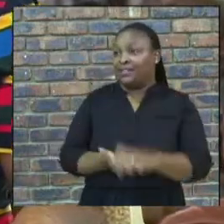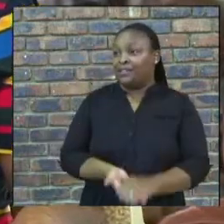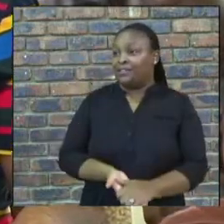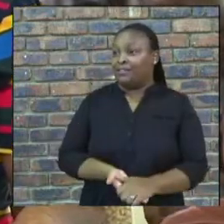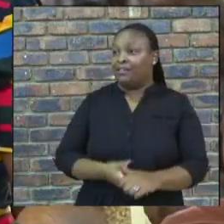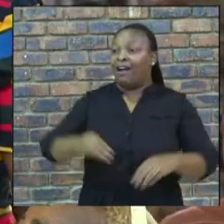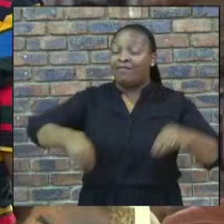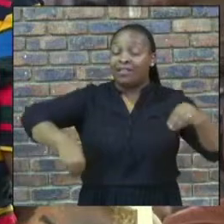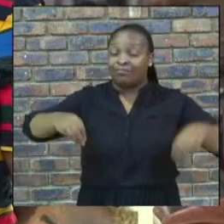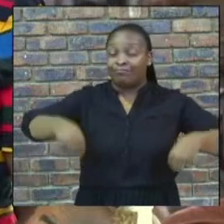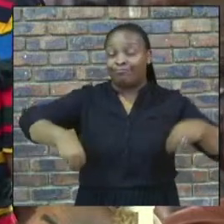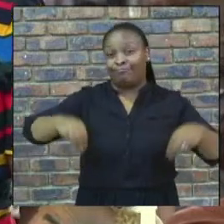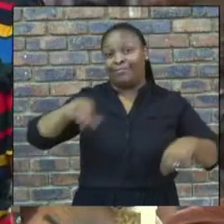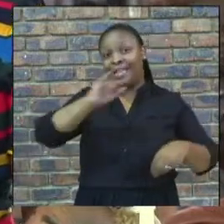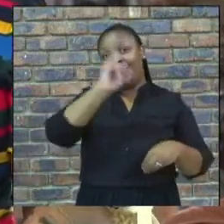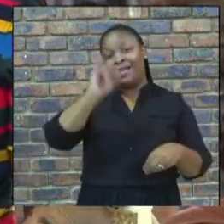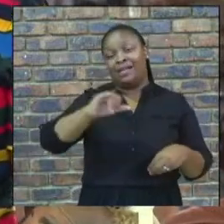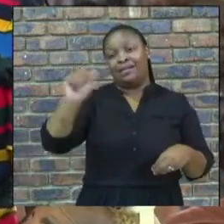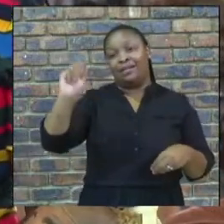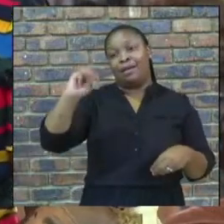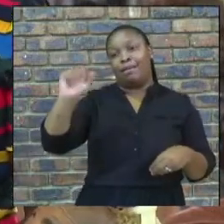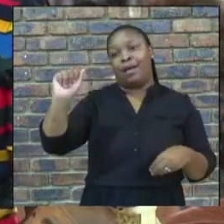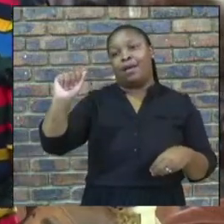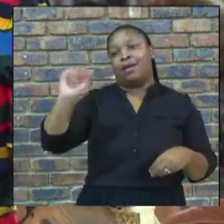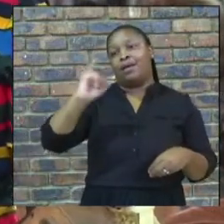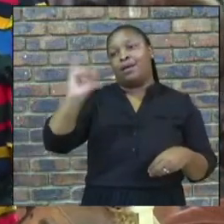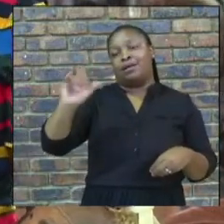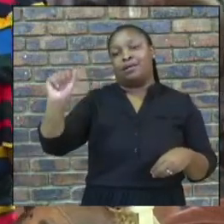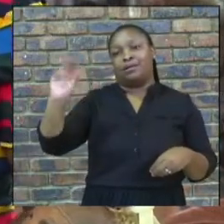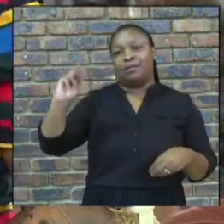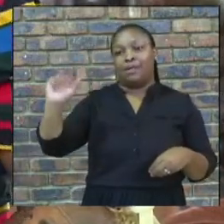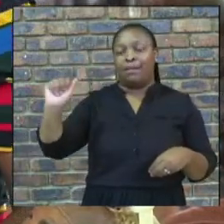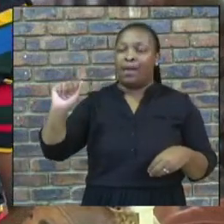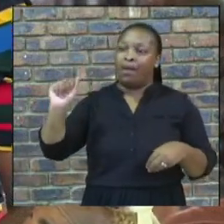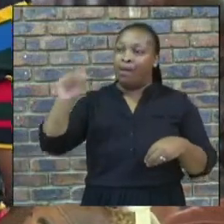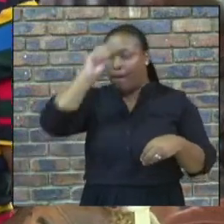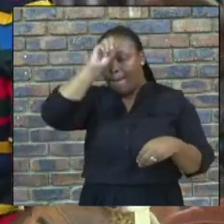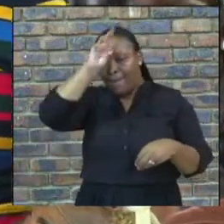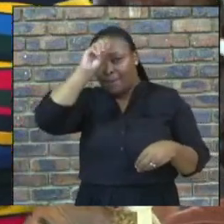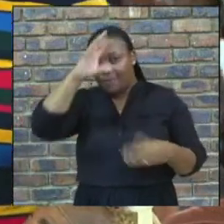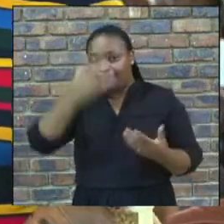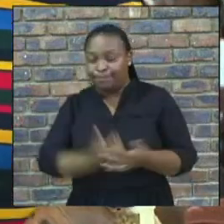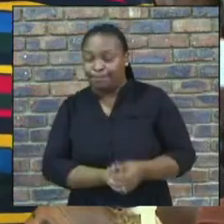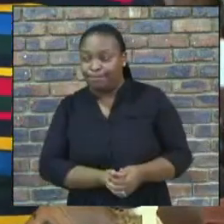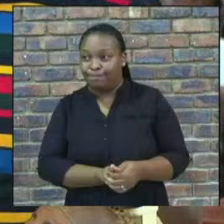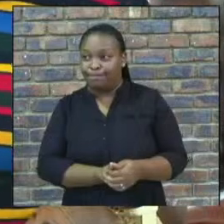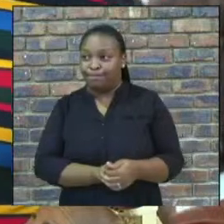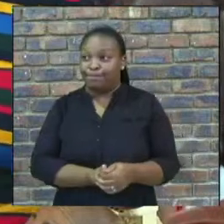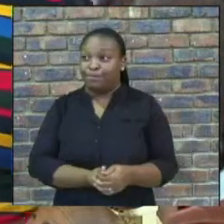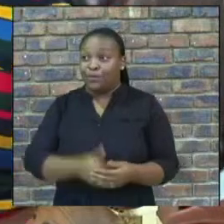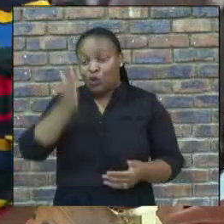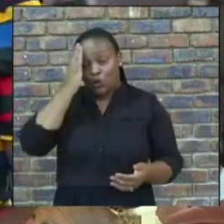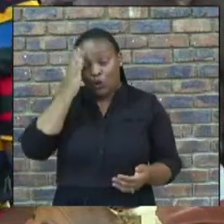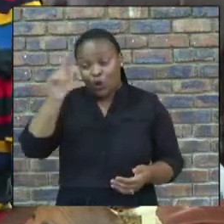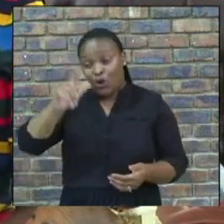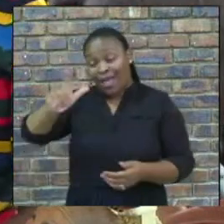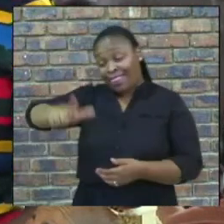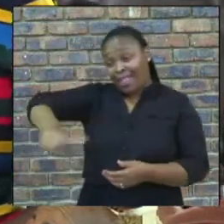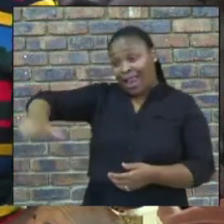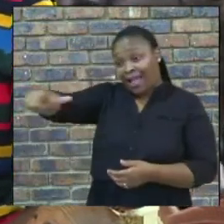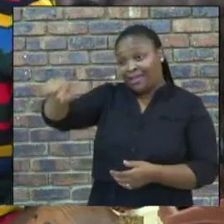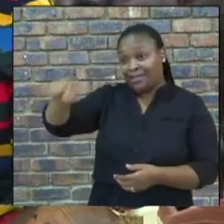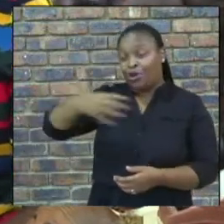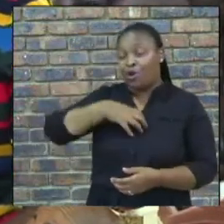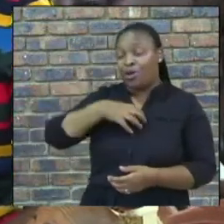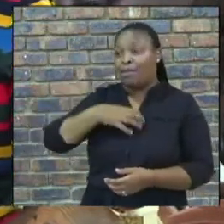land. I want to be open with the House. We know most of the land is owned by those capitalists